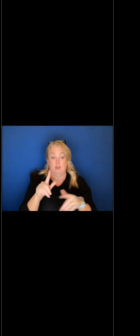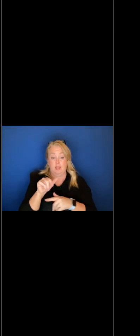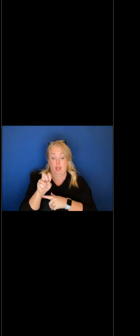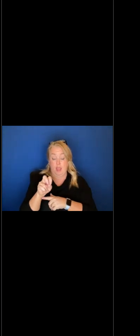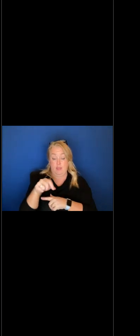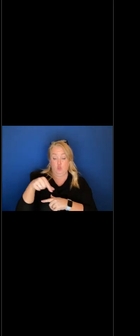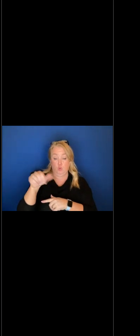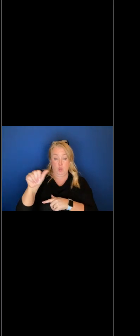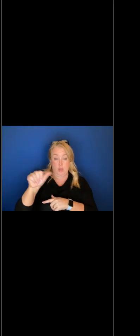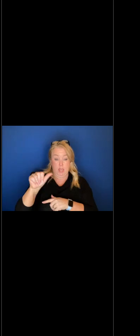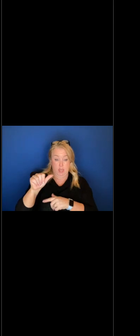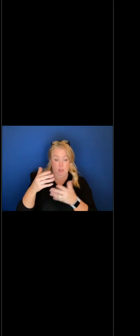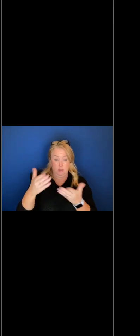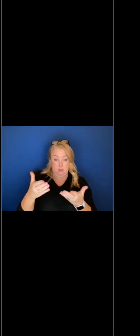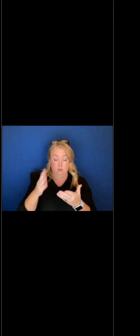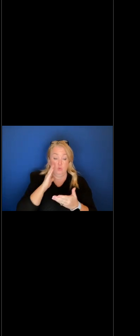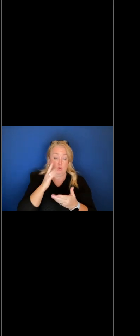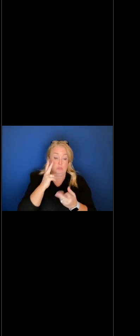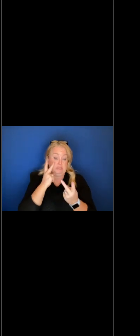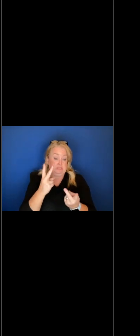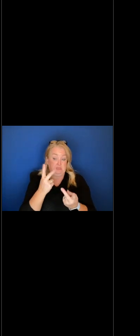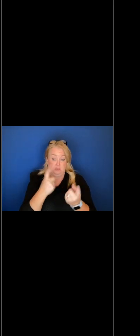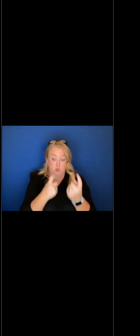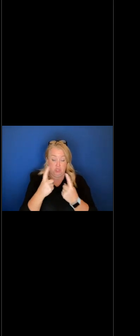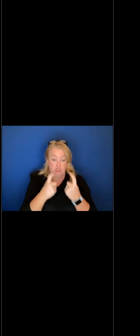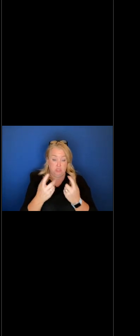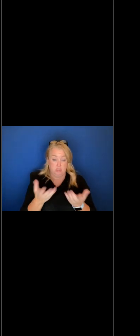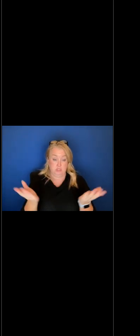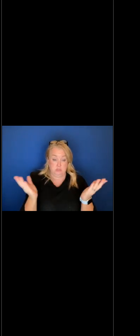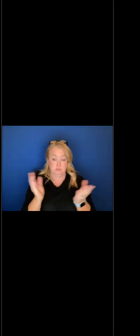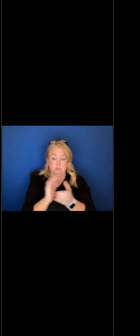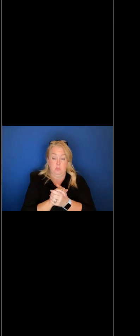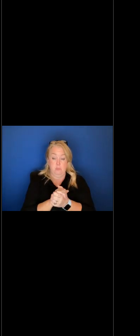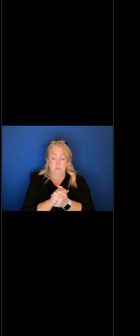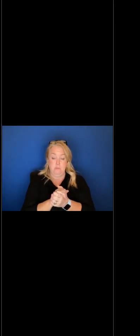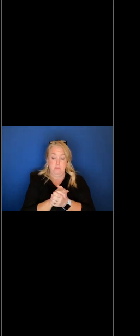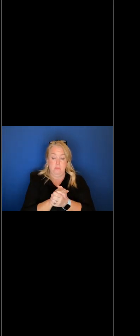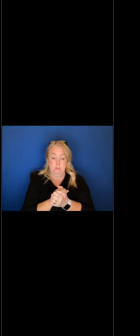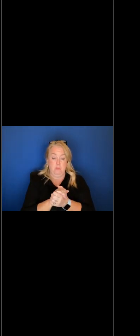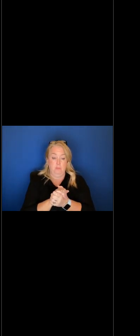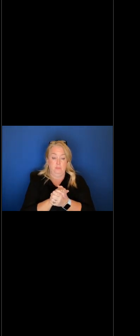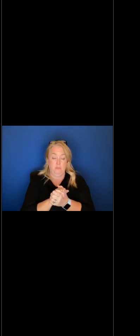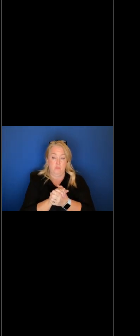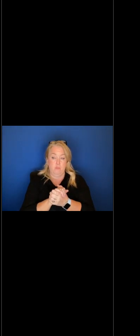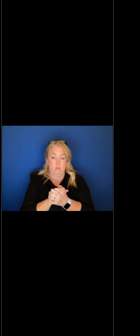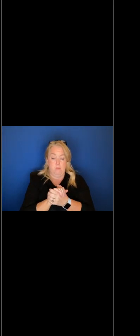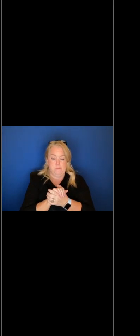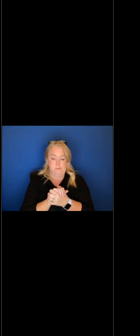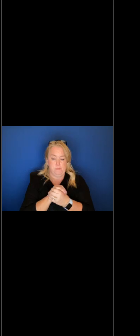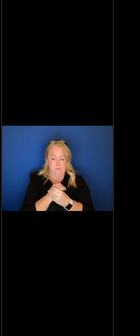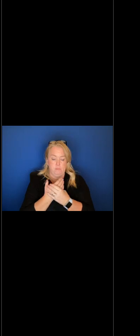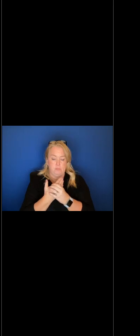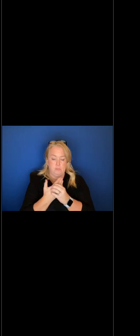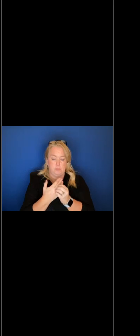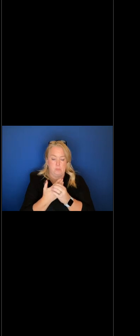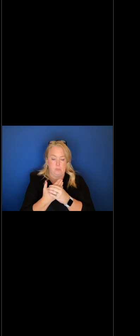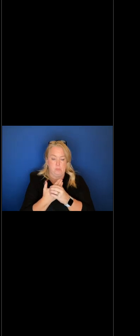Q&A session. Let's see what questions have come in during today's training.